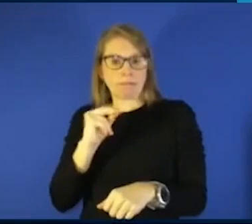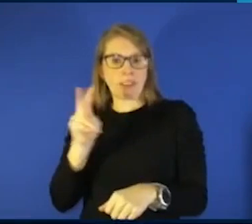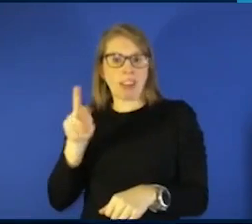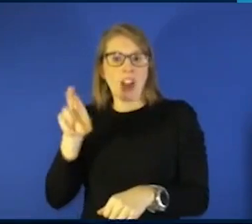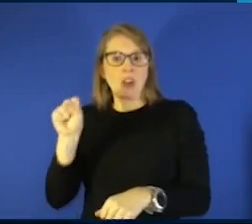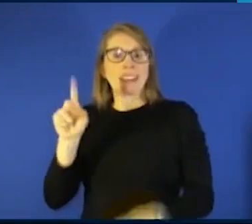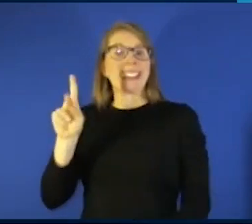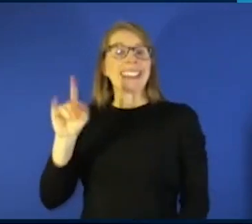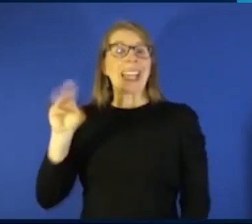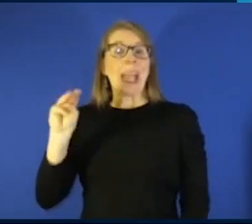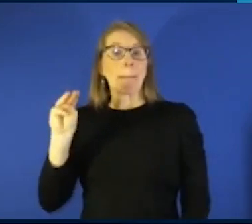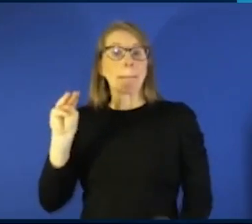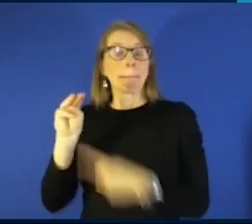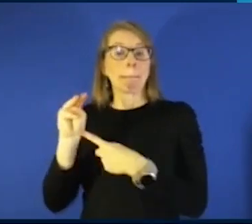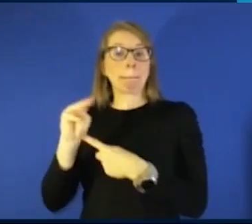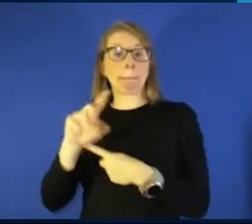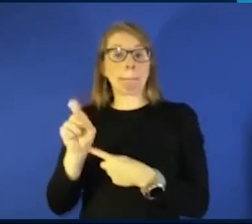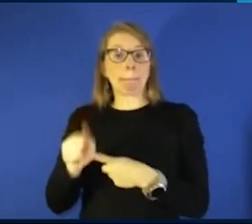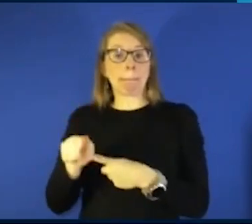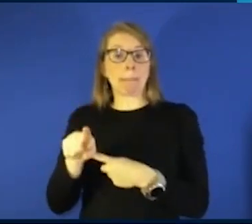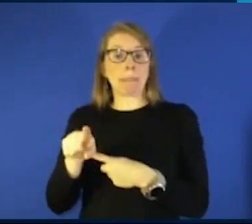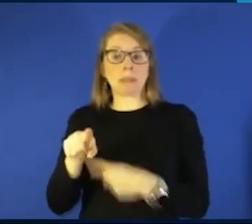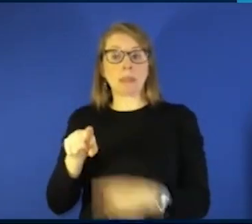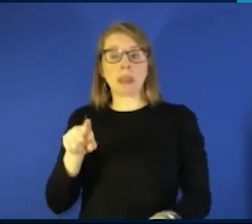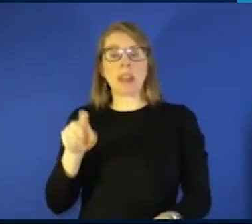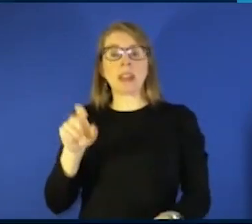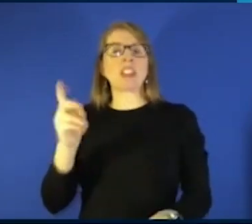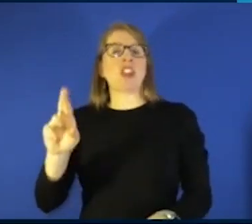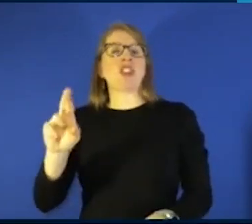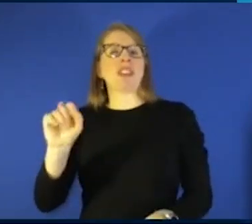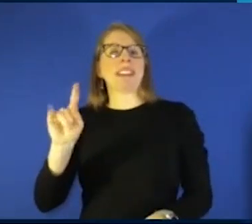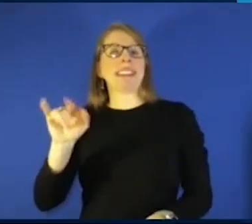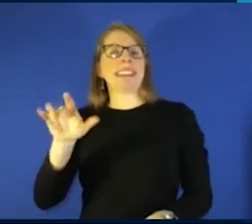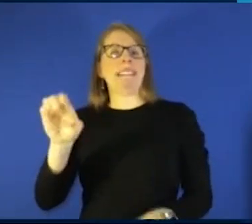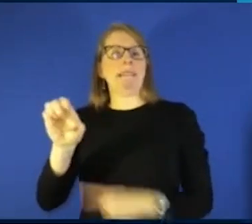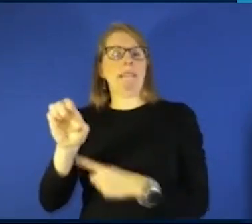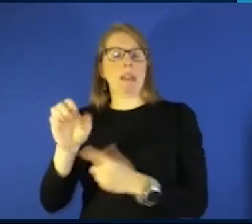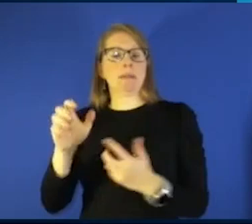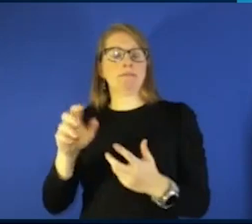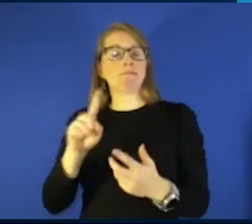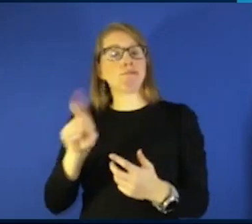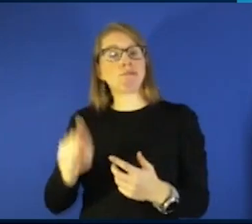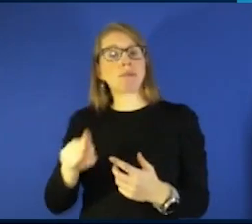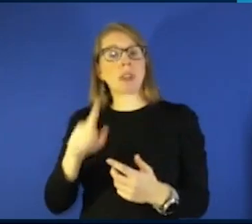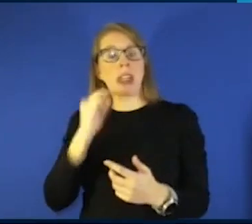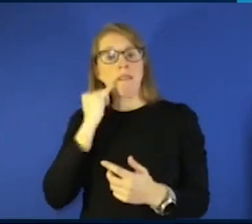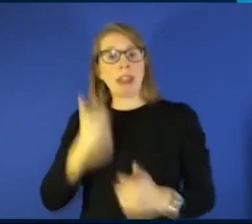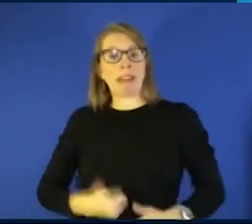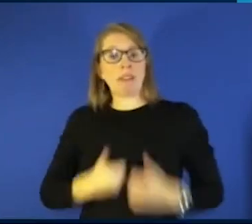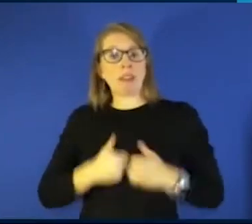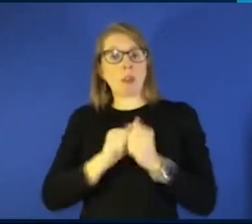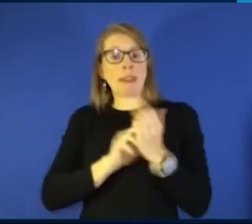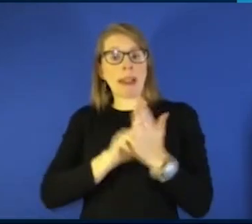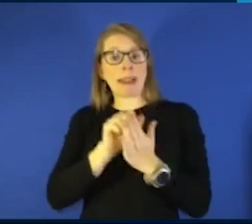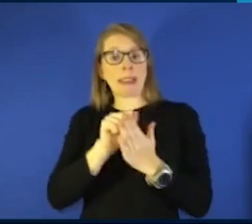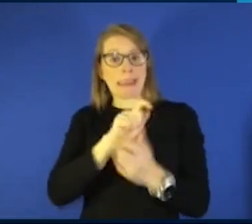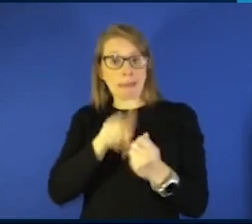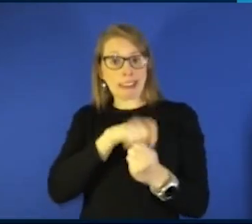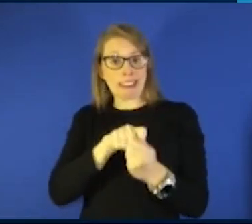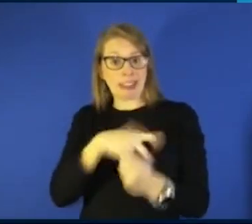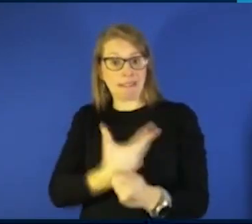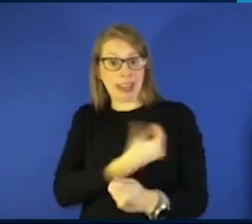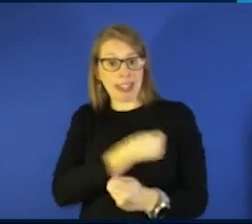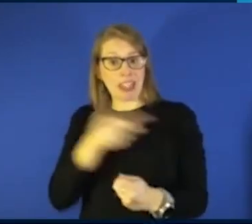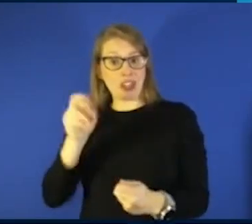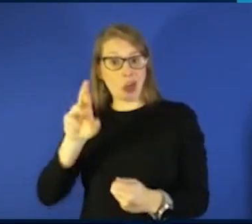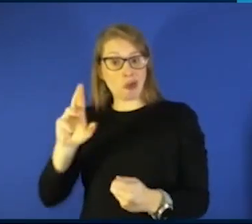Dr. Steele. Kim Moore Bosley would like to know if you are living with cancer Is there a specific vaccine that doctors